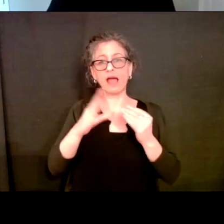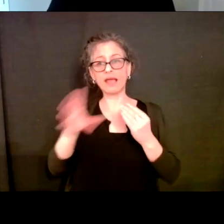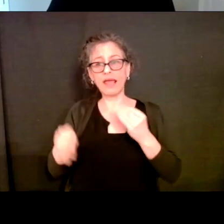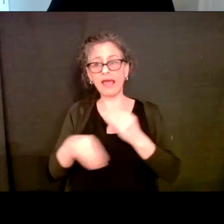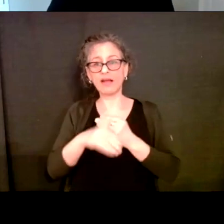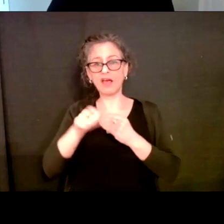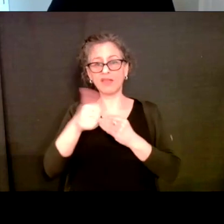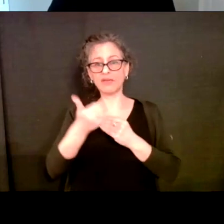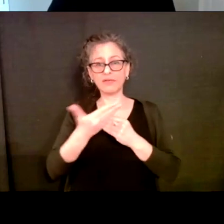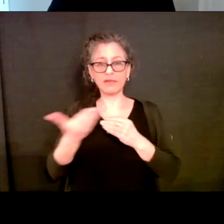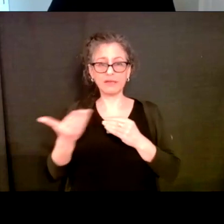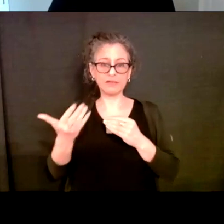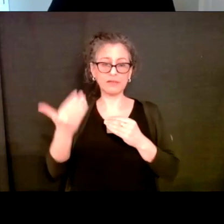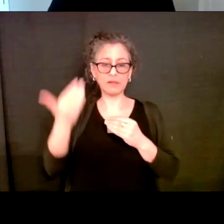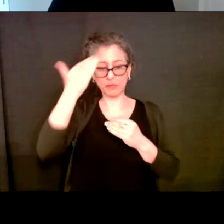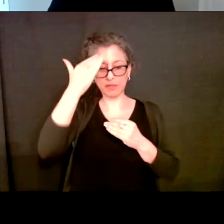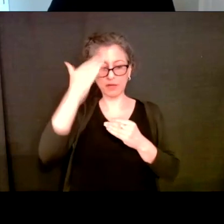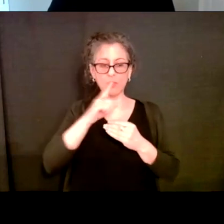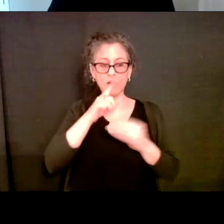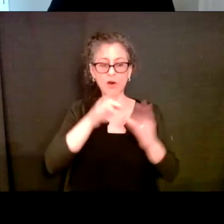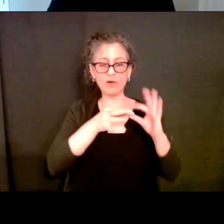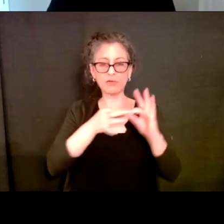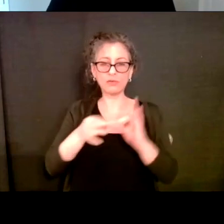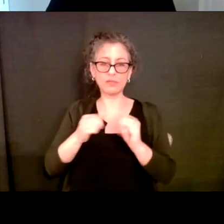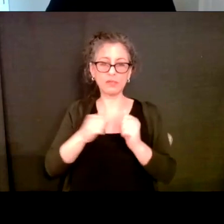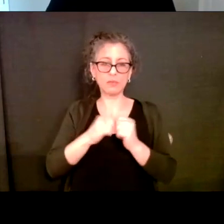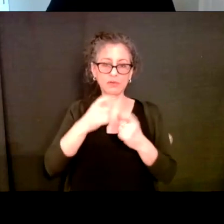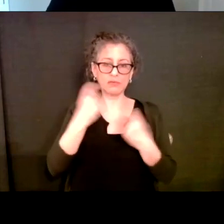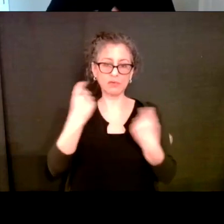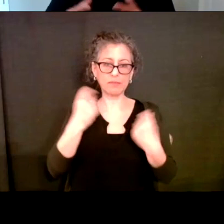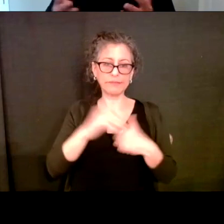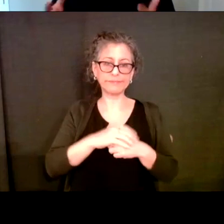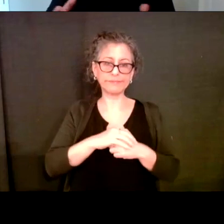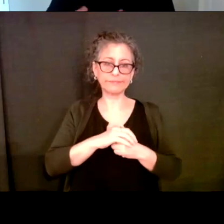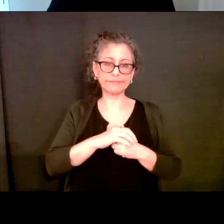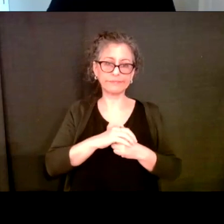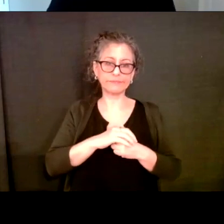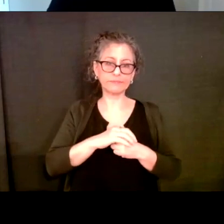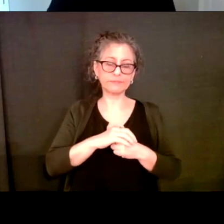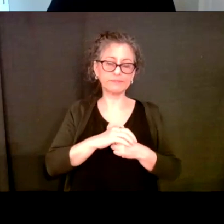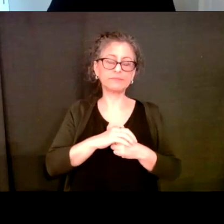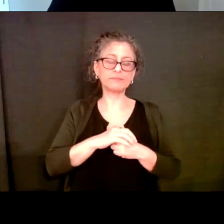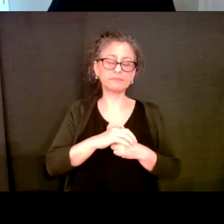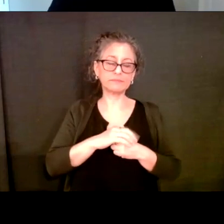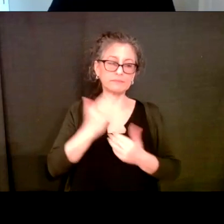other things that we know are associated with trauma. And so, for example,